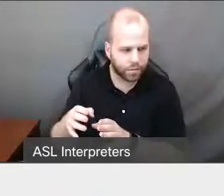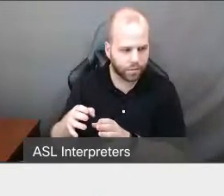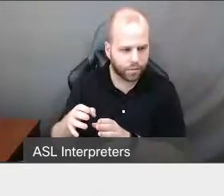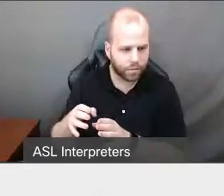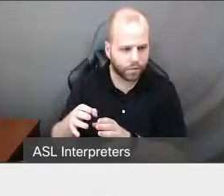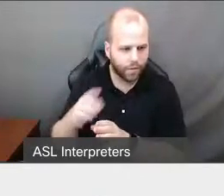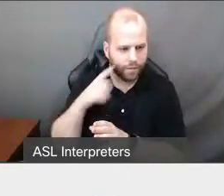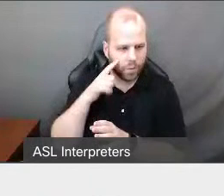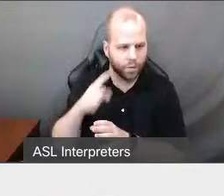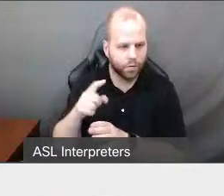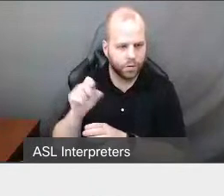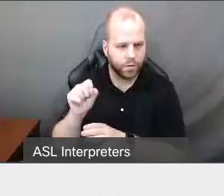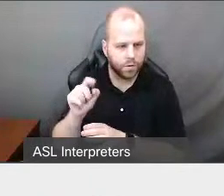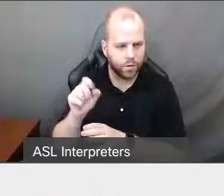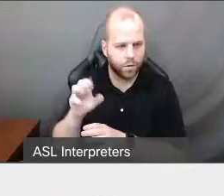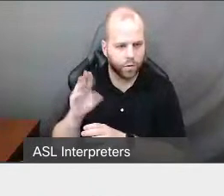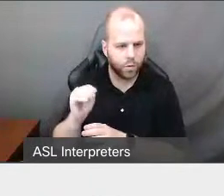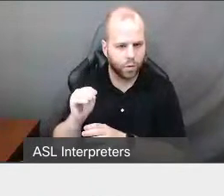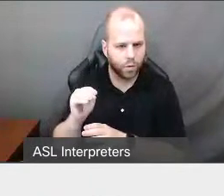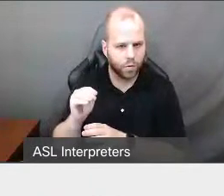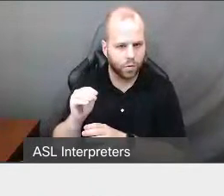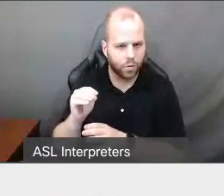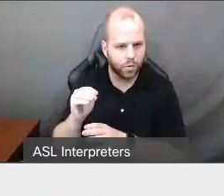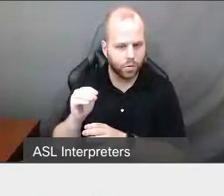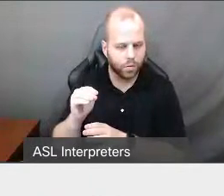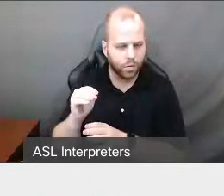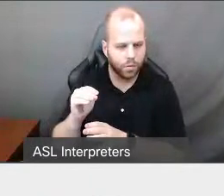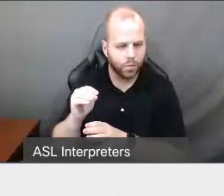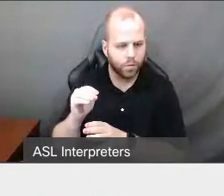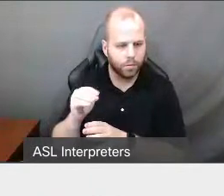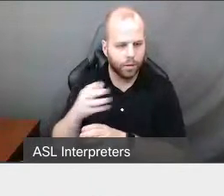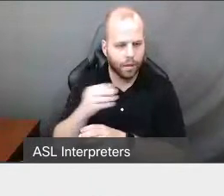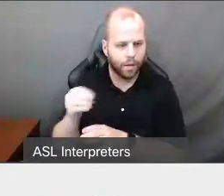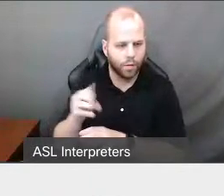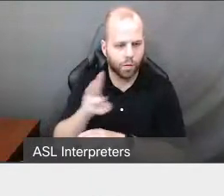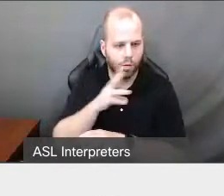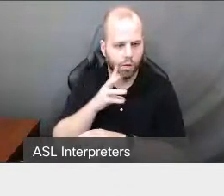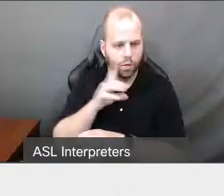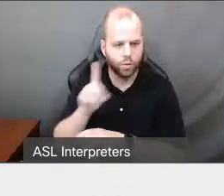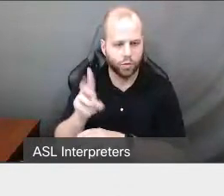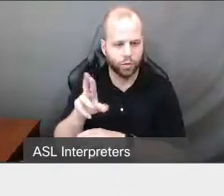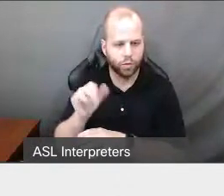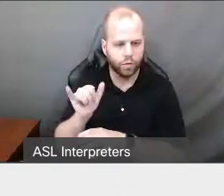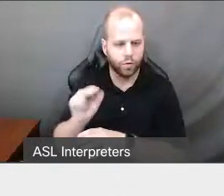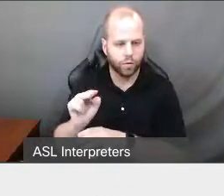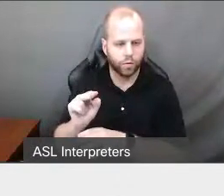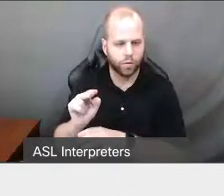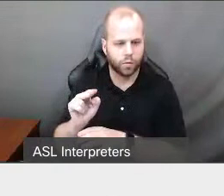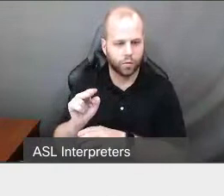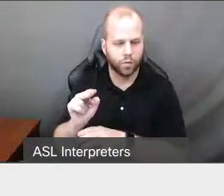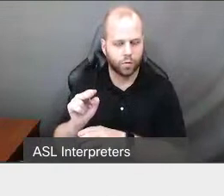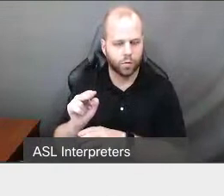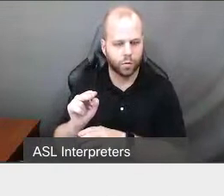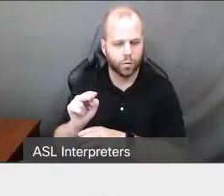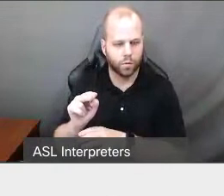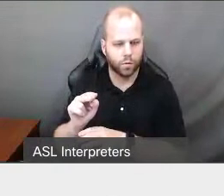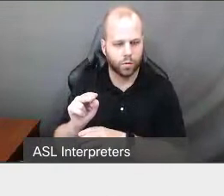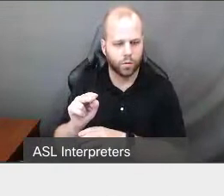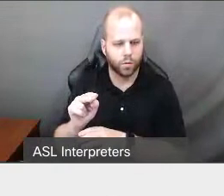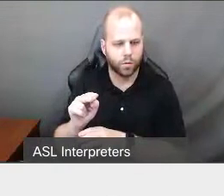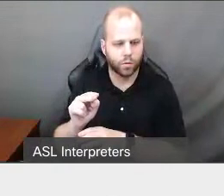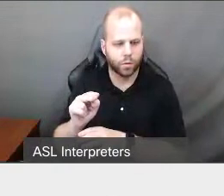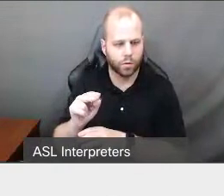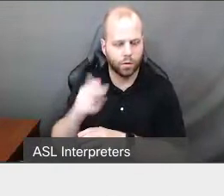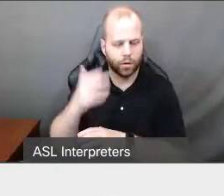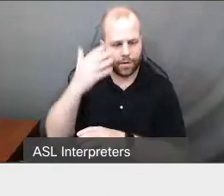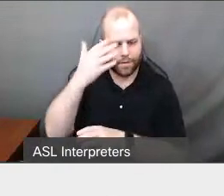to the installed to drain stormwater and on the rear within the existing culvert in front of Neil Gordon